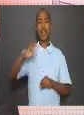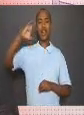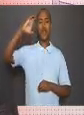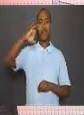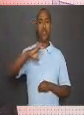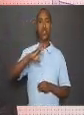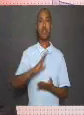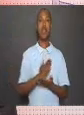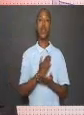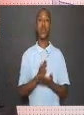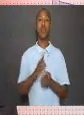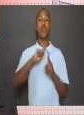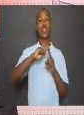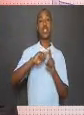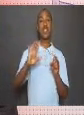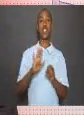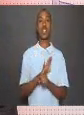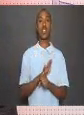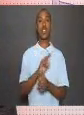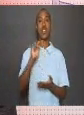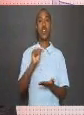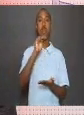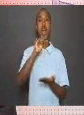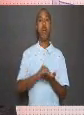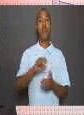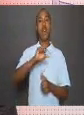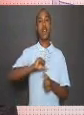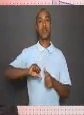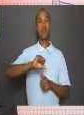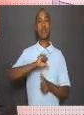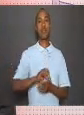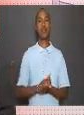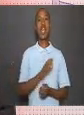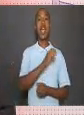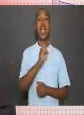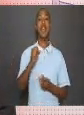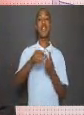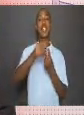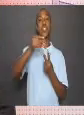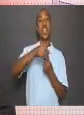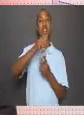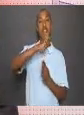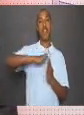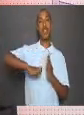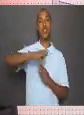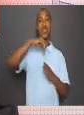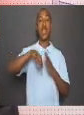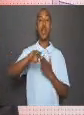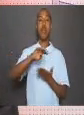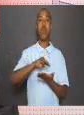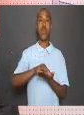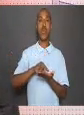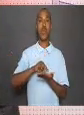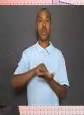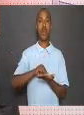force between positively charged nuclei of atoms and the shared electrons in a